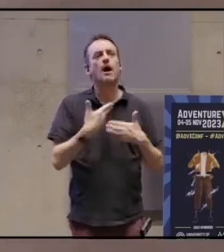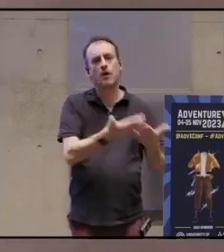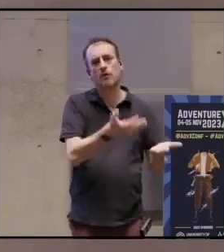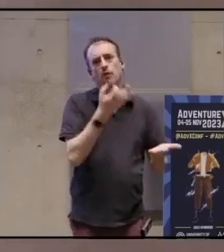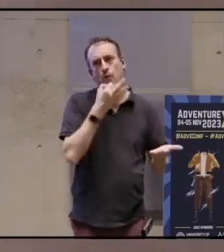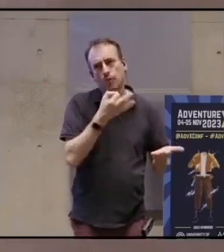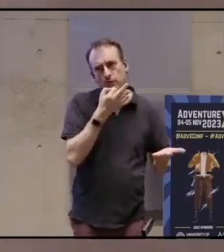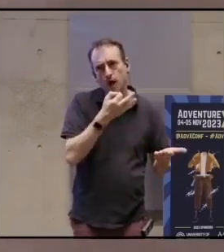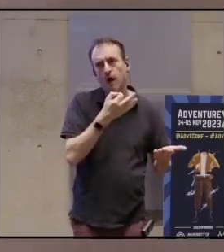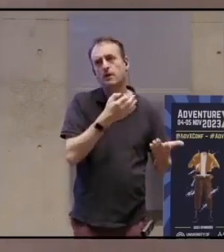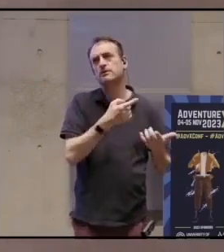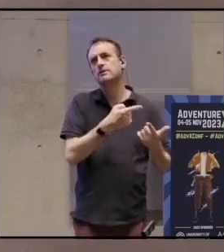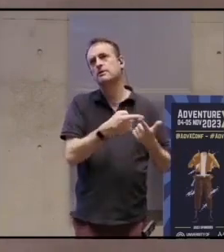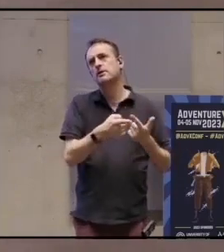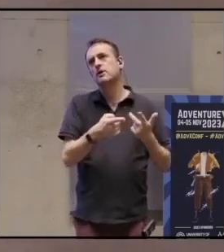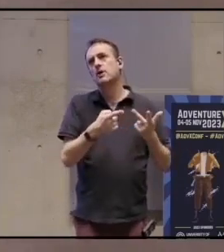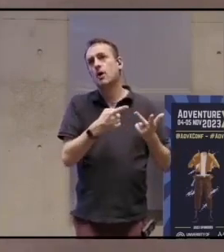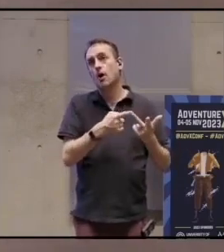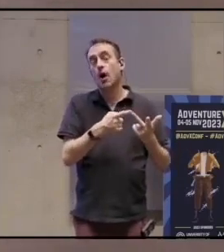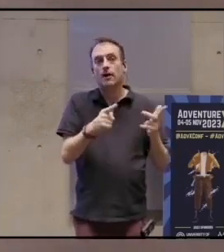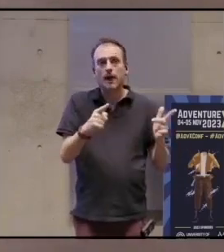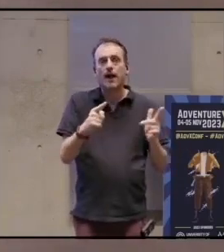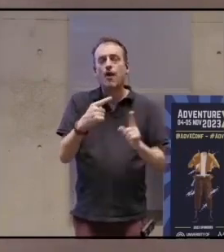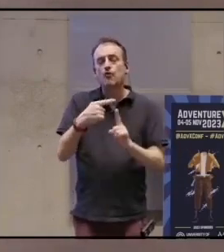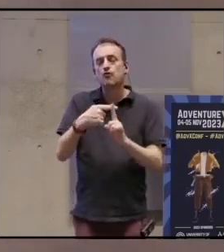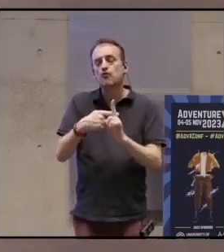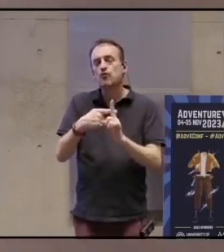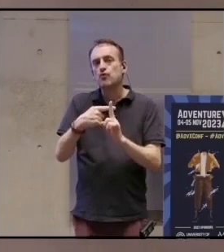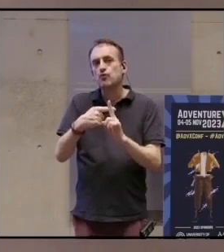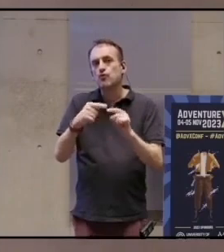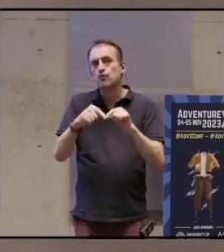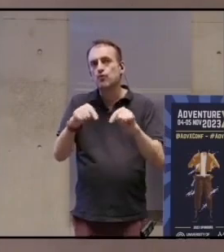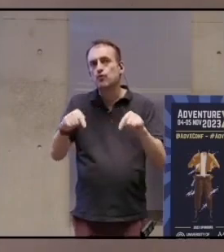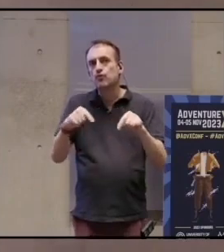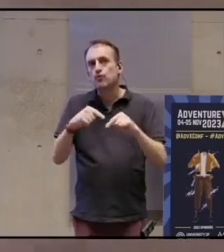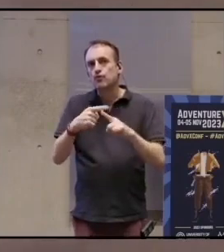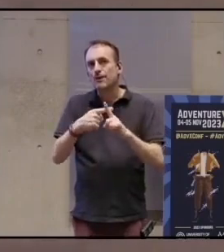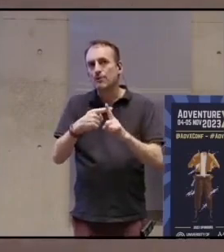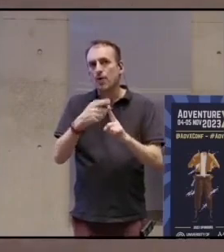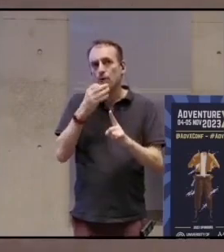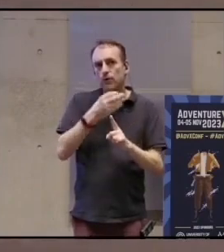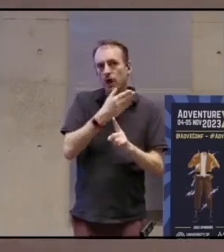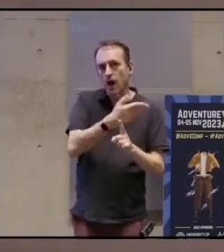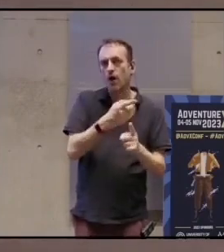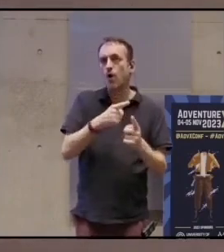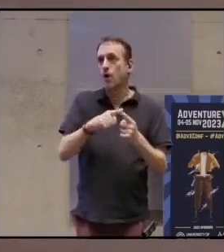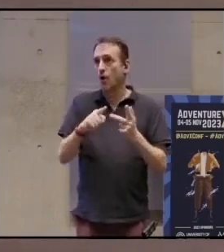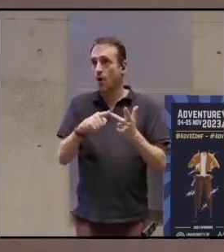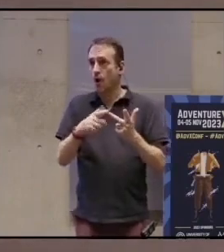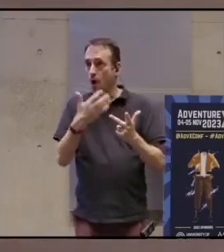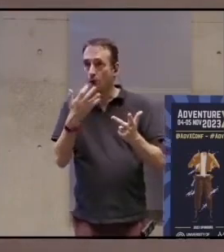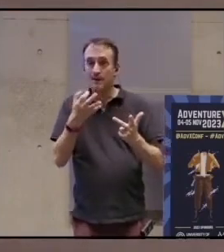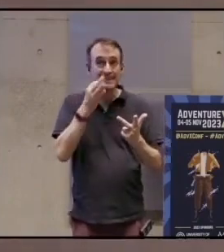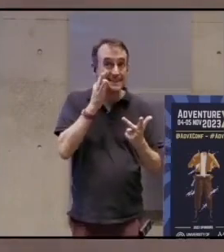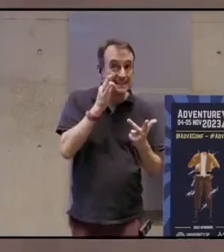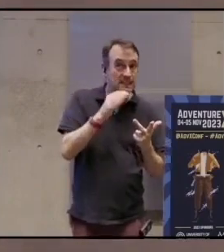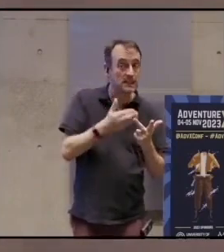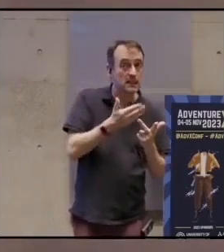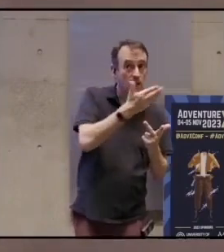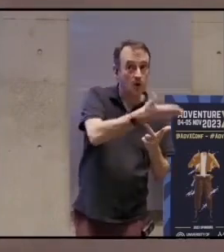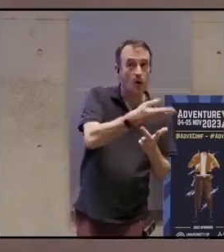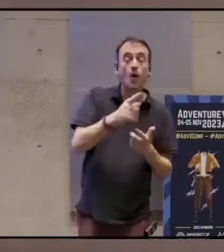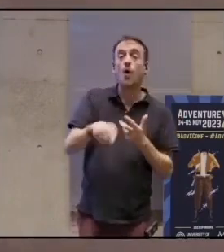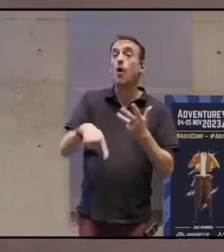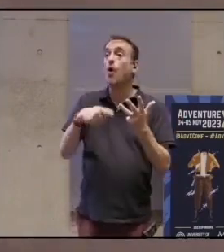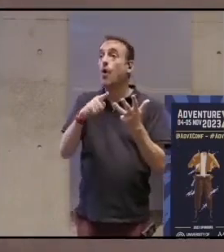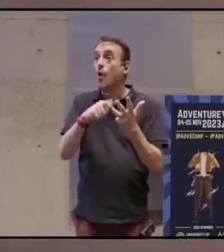little bit of either room temperature or warmer or even hot, depending on what the actor wants, tea. And if you have Manuka honey on hand, you could be their